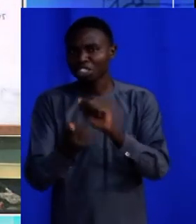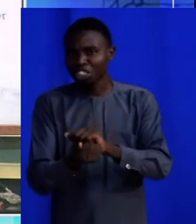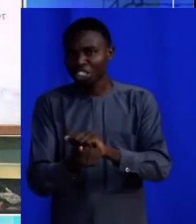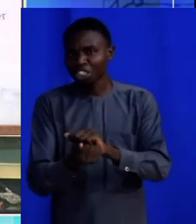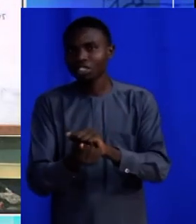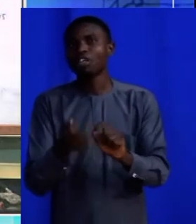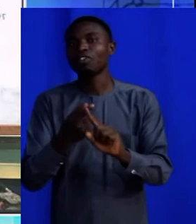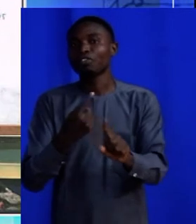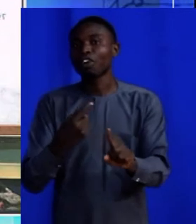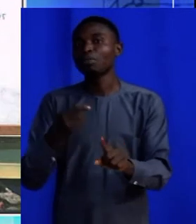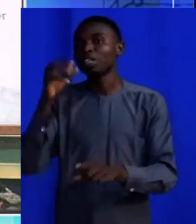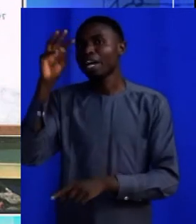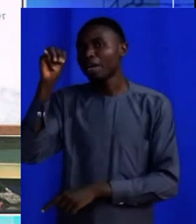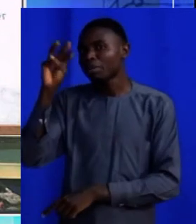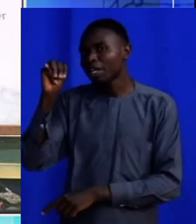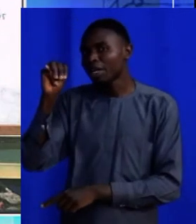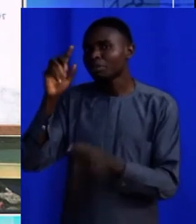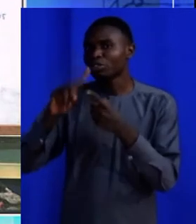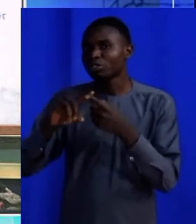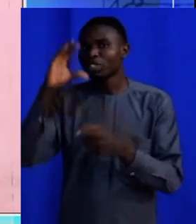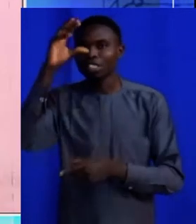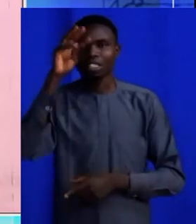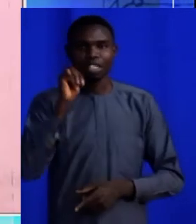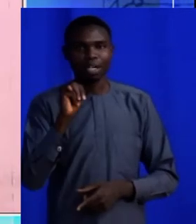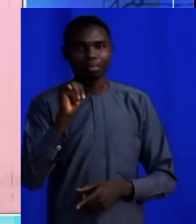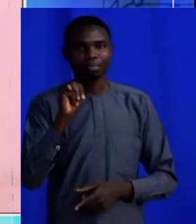useful hunting, like dogs, e.g.